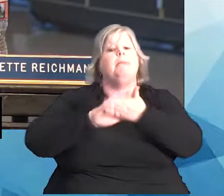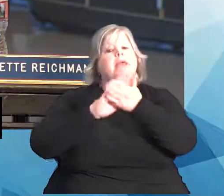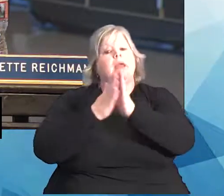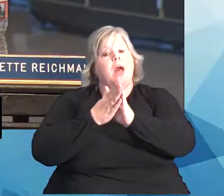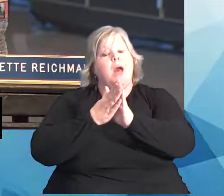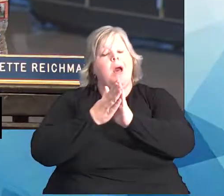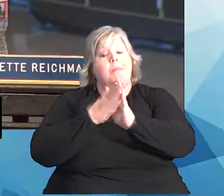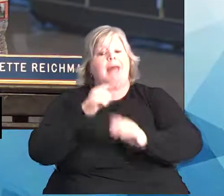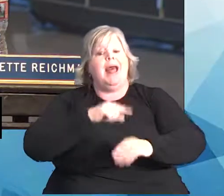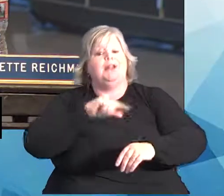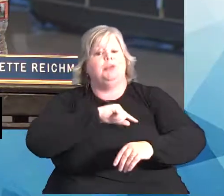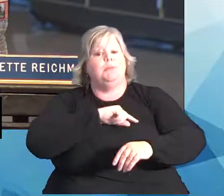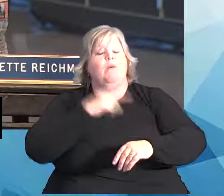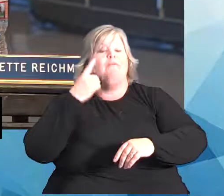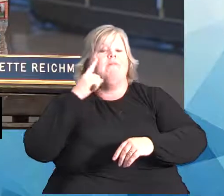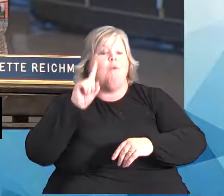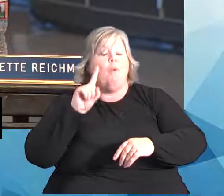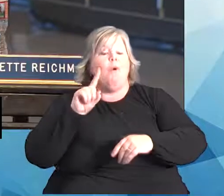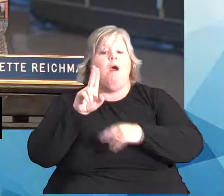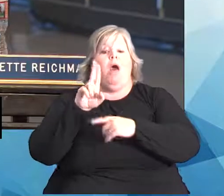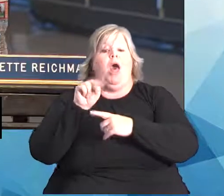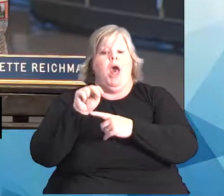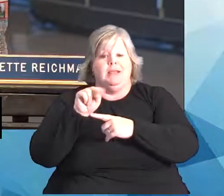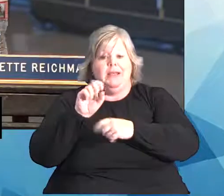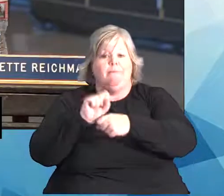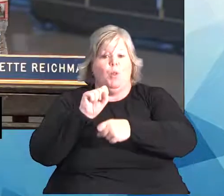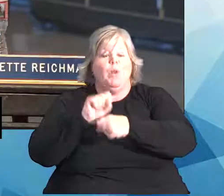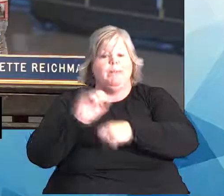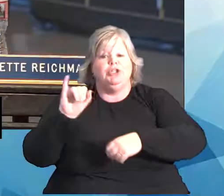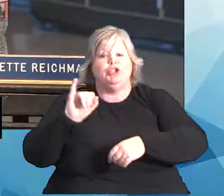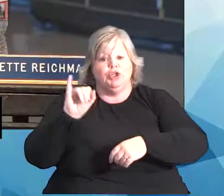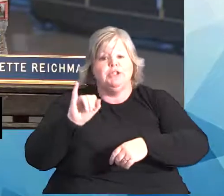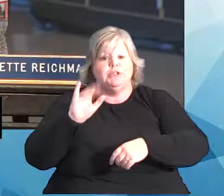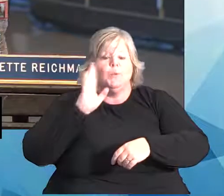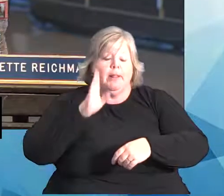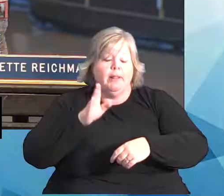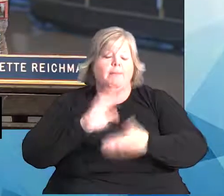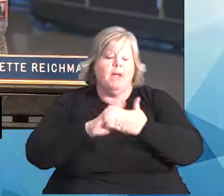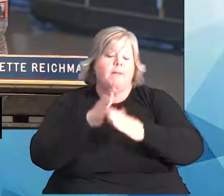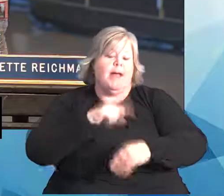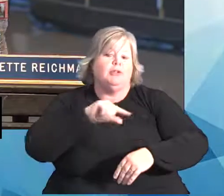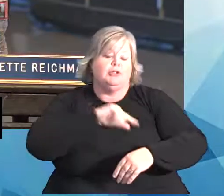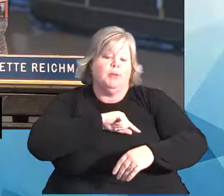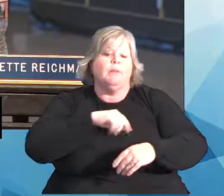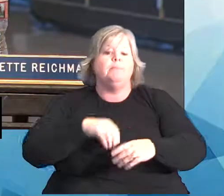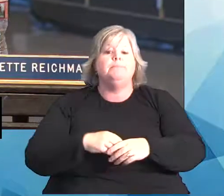for unemployment insurance.